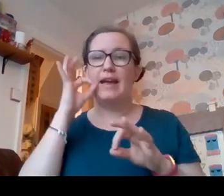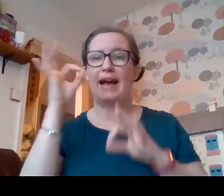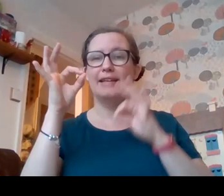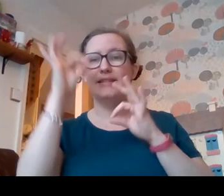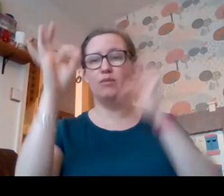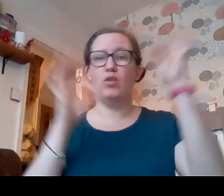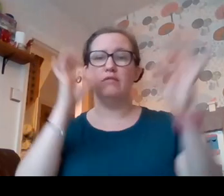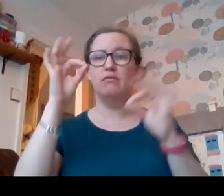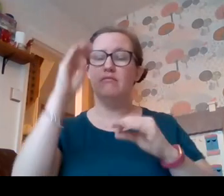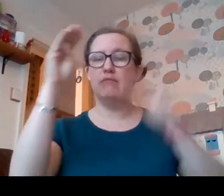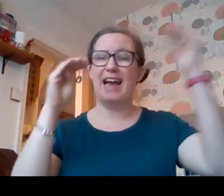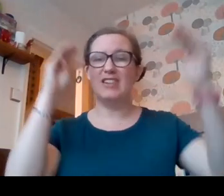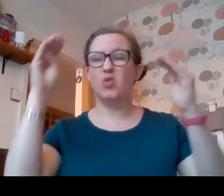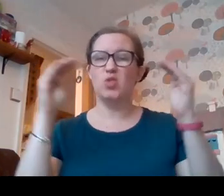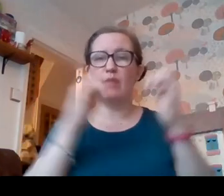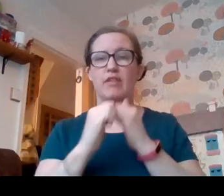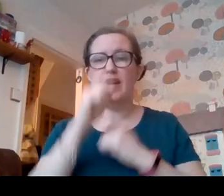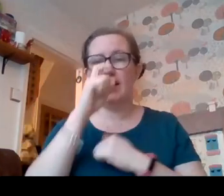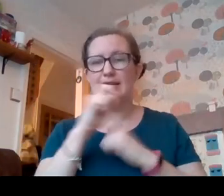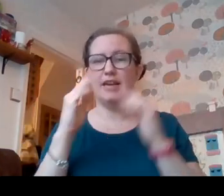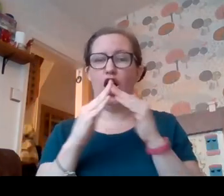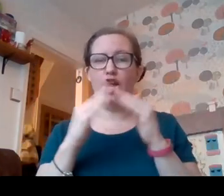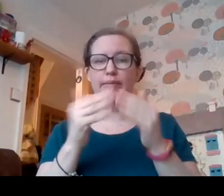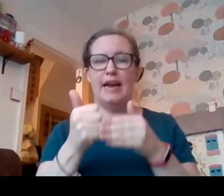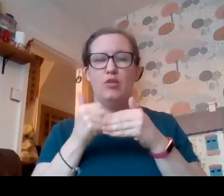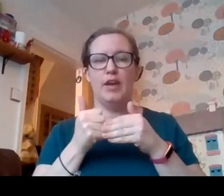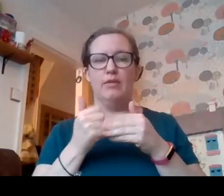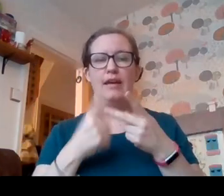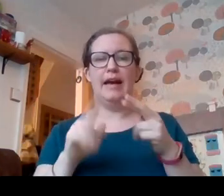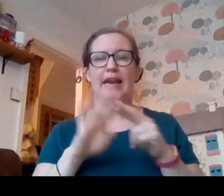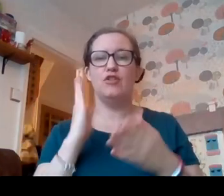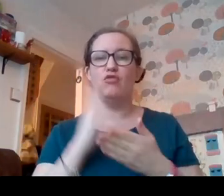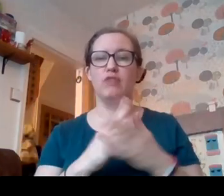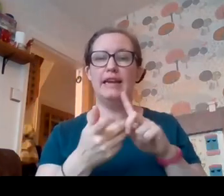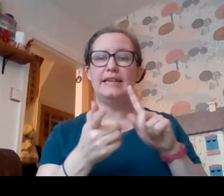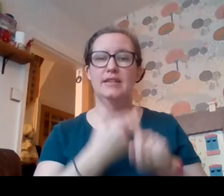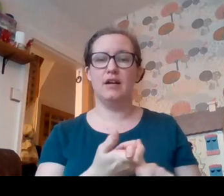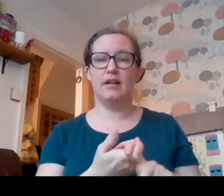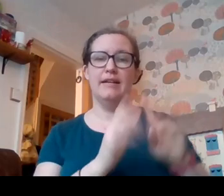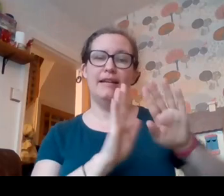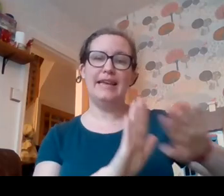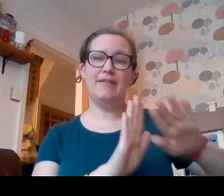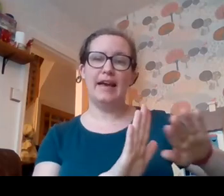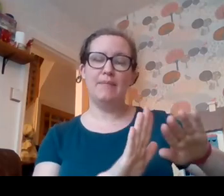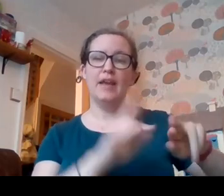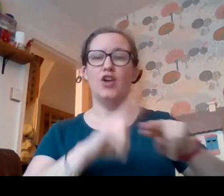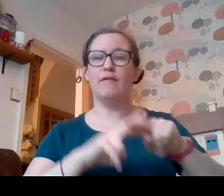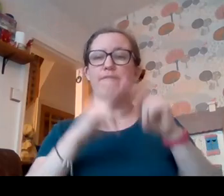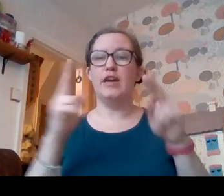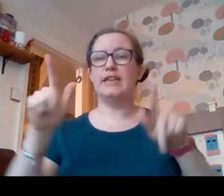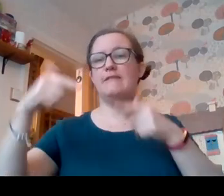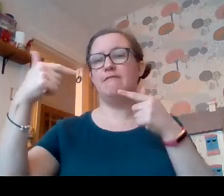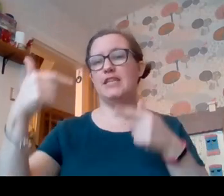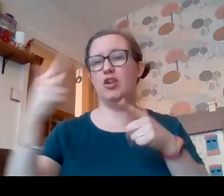try. Ask someone, an adult, a brother, a sister at home to help you. And if you're really stuck, leave it. And